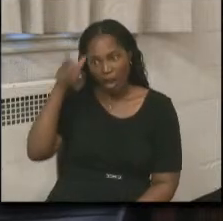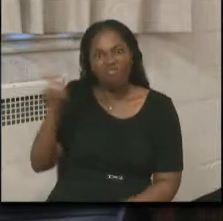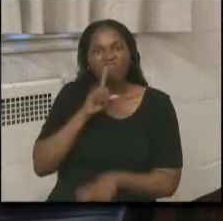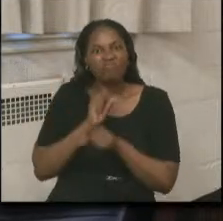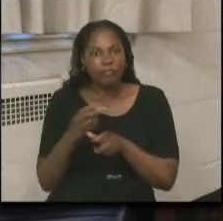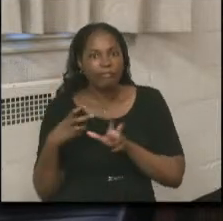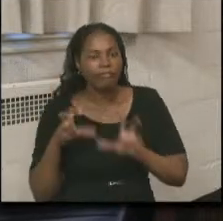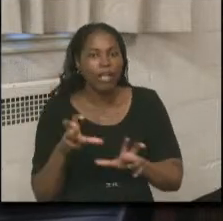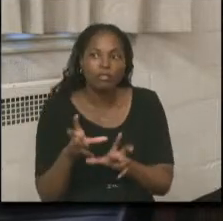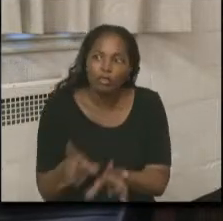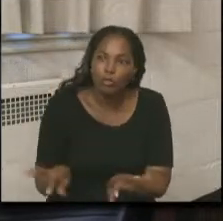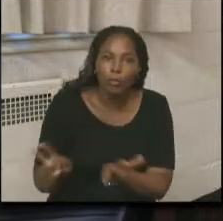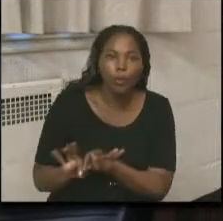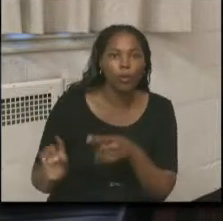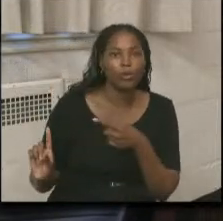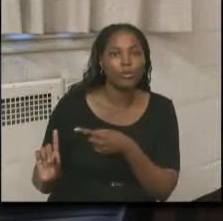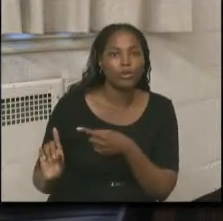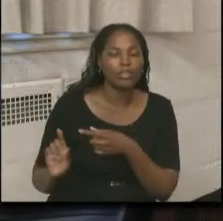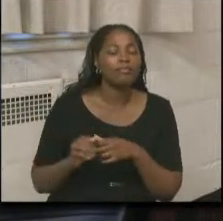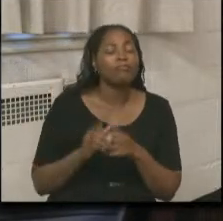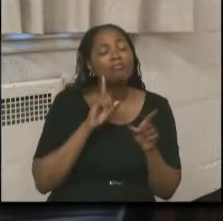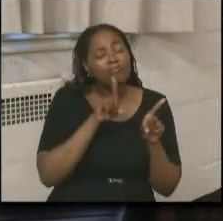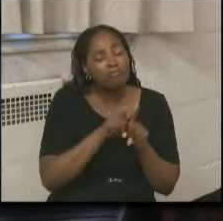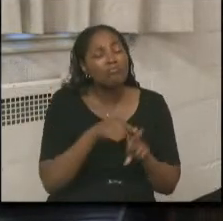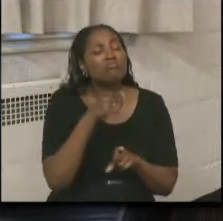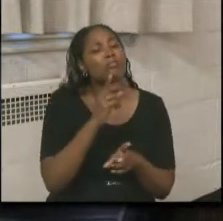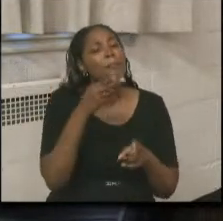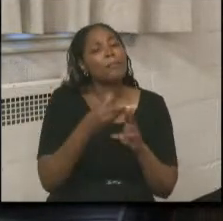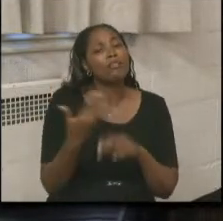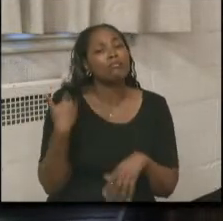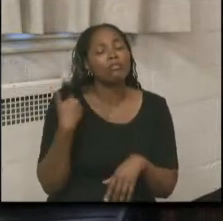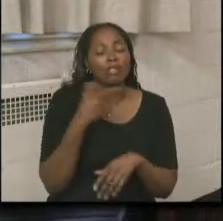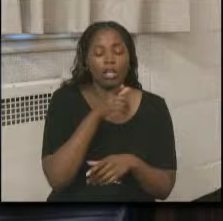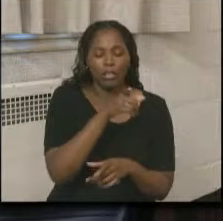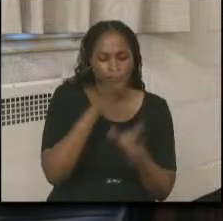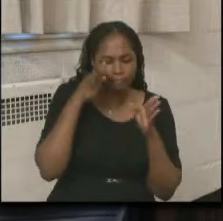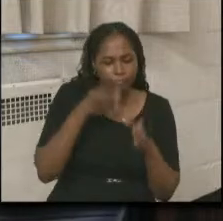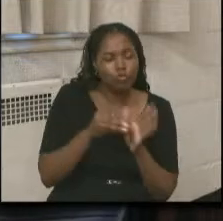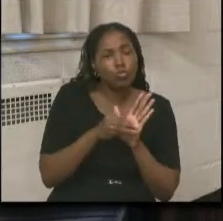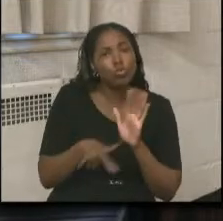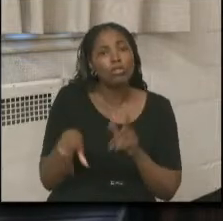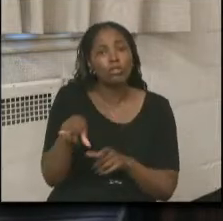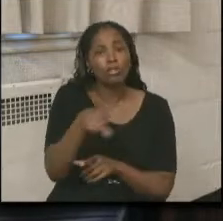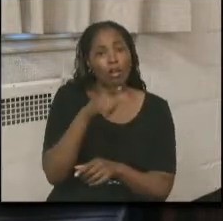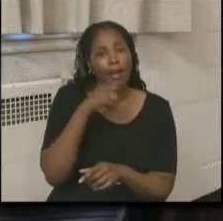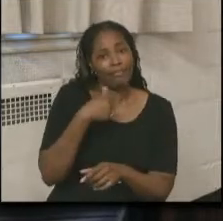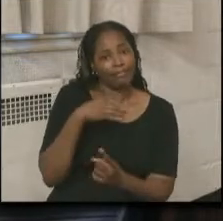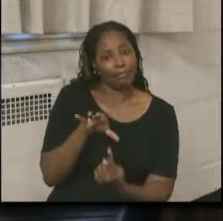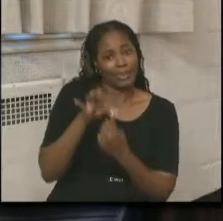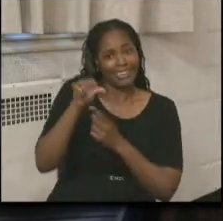that you had, and it was said earlier, with students with special needs and really advocating,